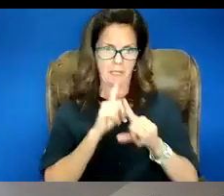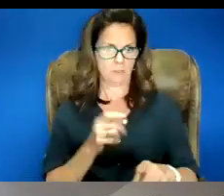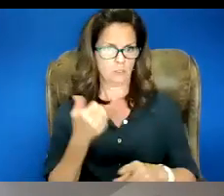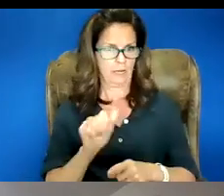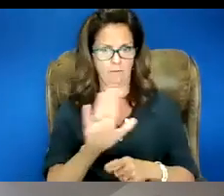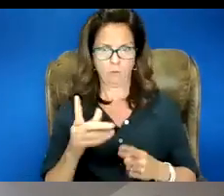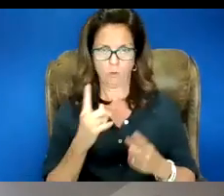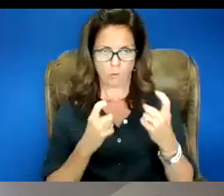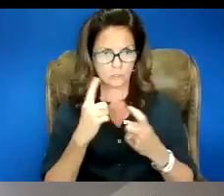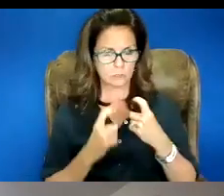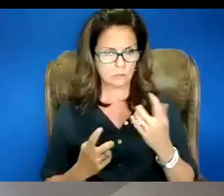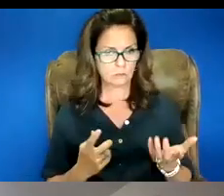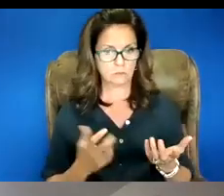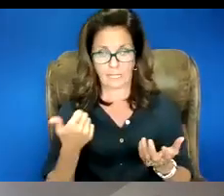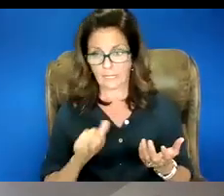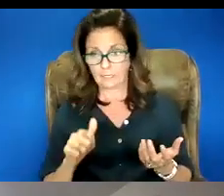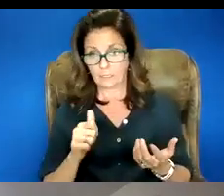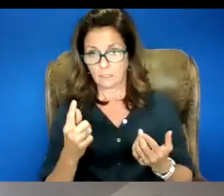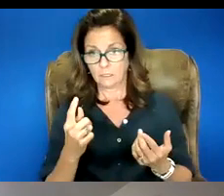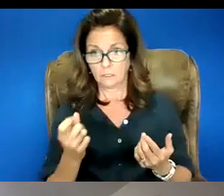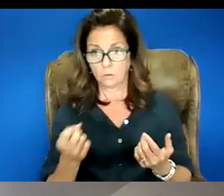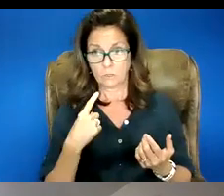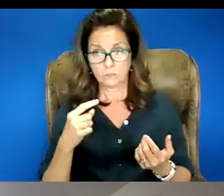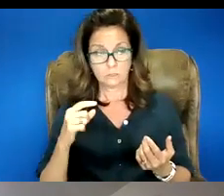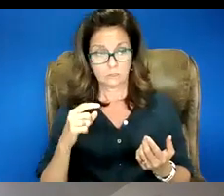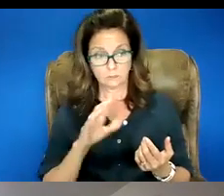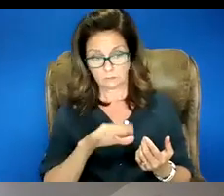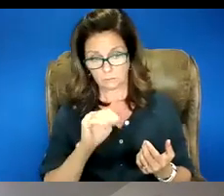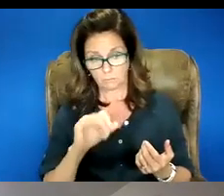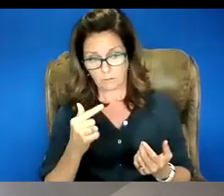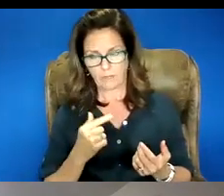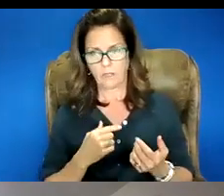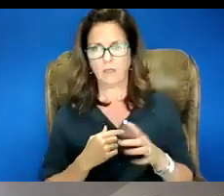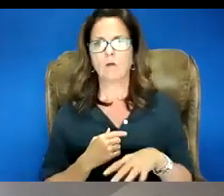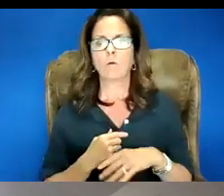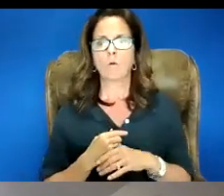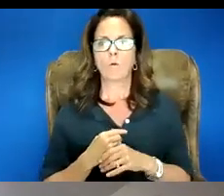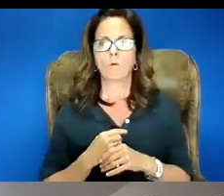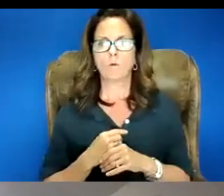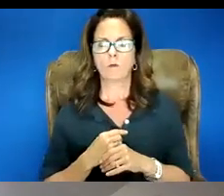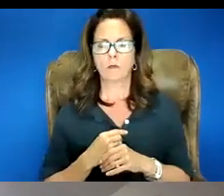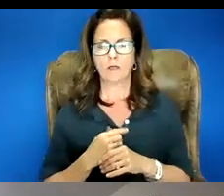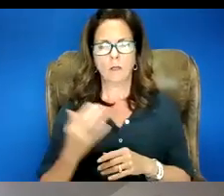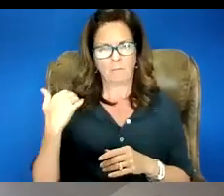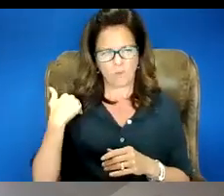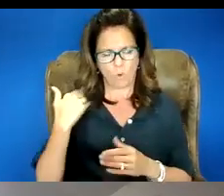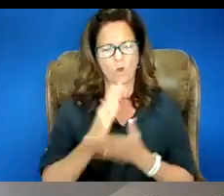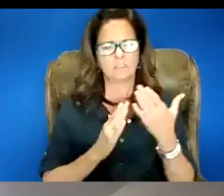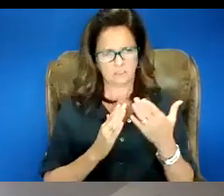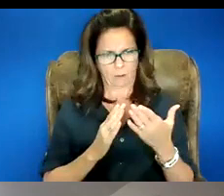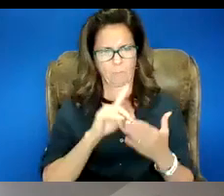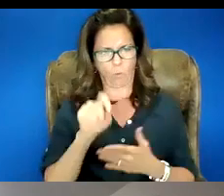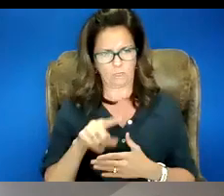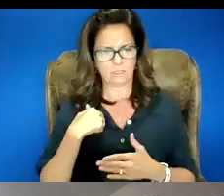let's see, are there any right now, Meg? I'm going to actually just ask a few that were asked earlier that we didn't get a chance to